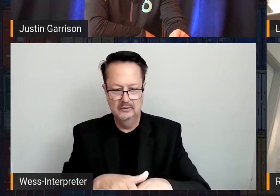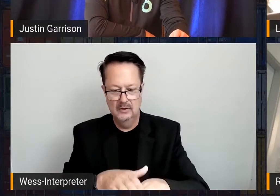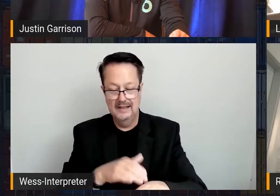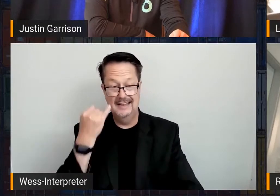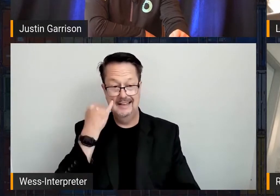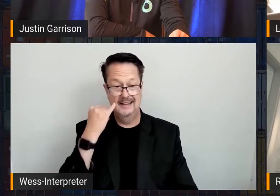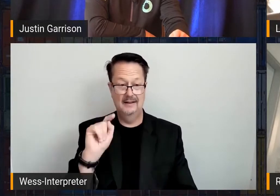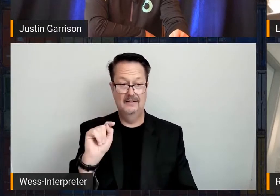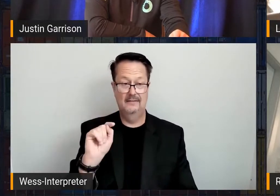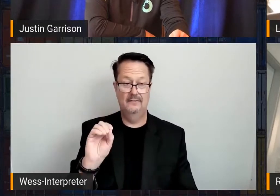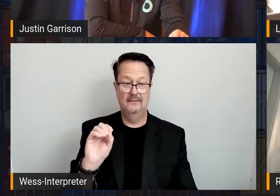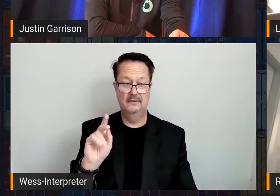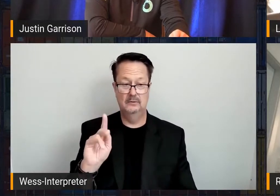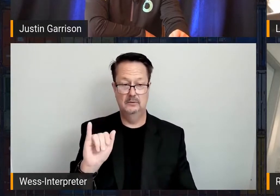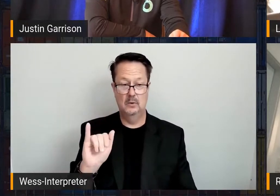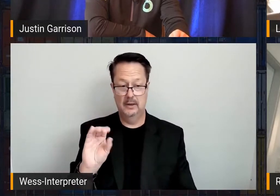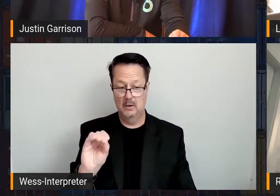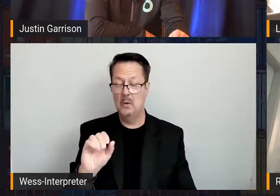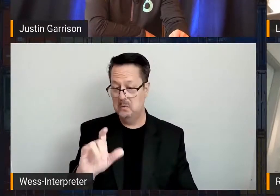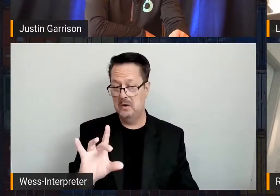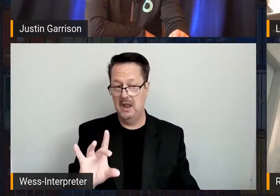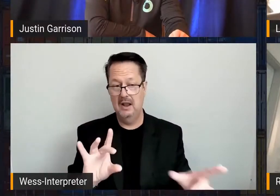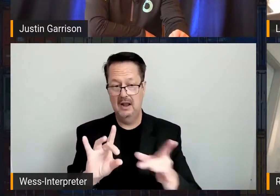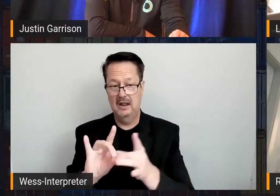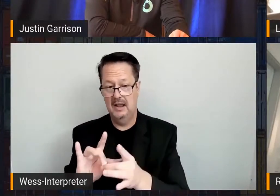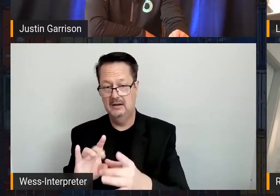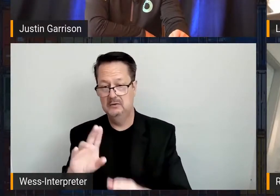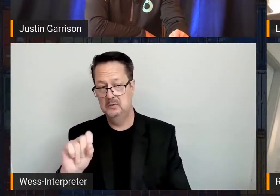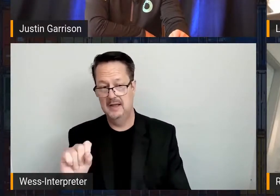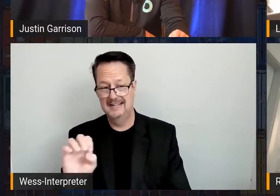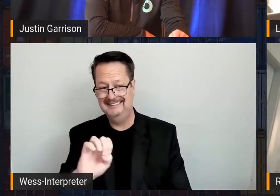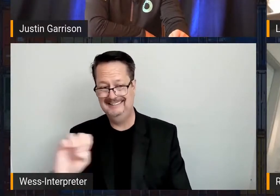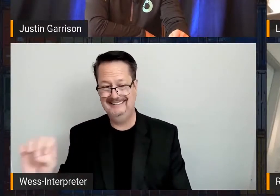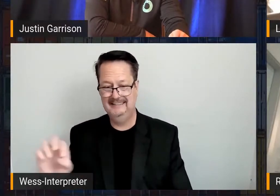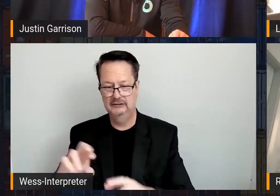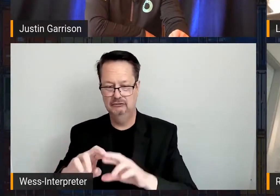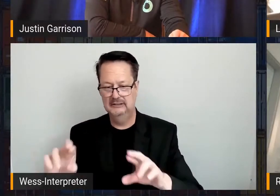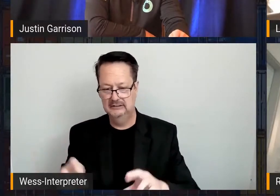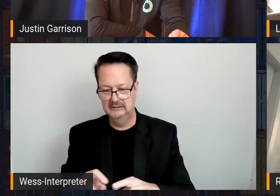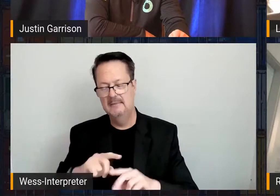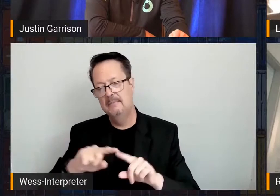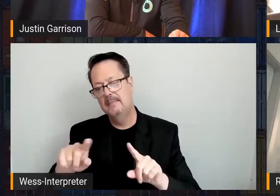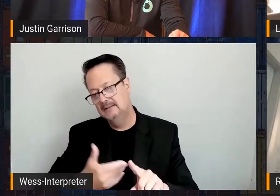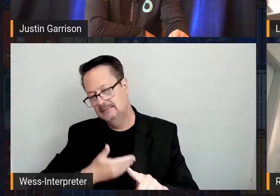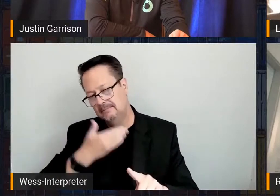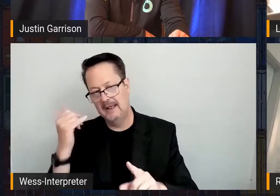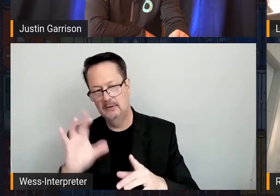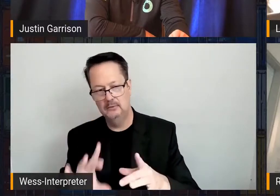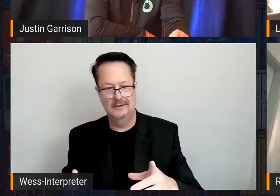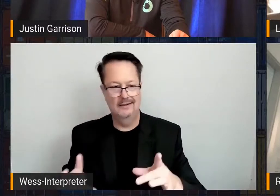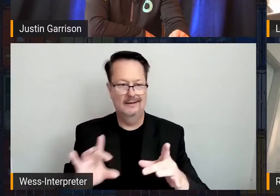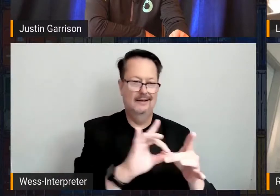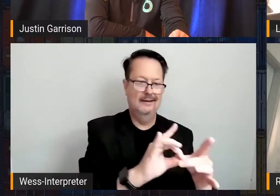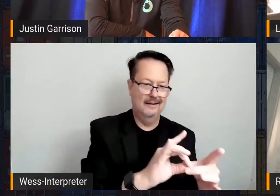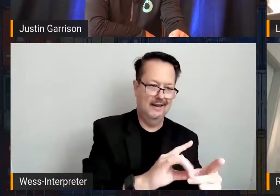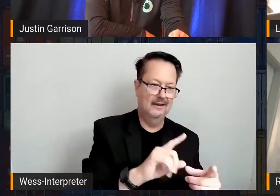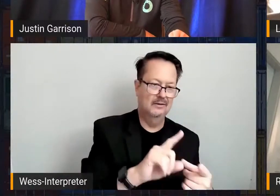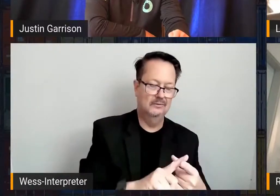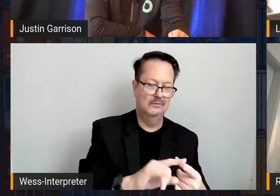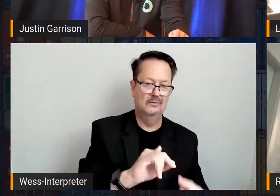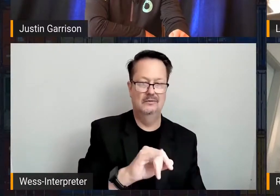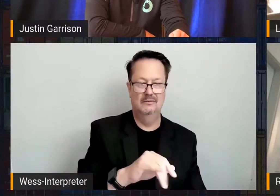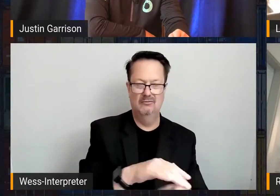Tokyo, technically you can connect it to US East region, but it would have been much better if you connect it to the AWS region in